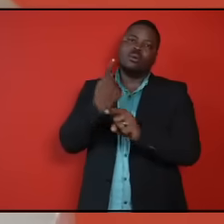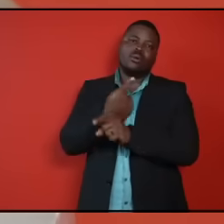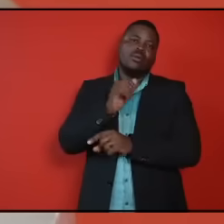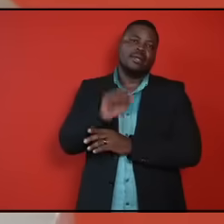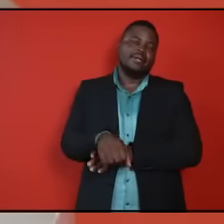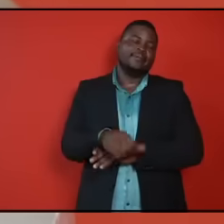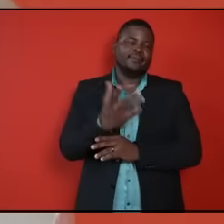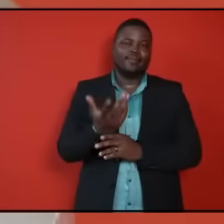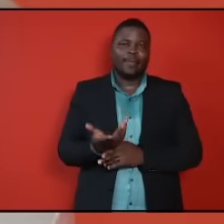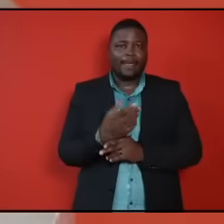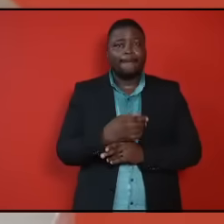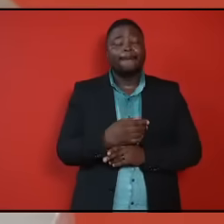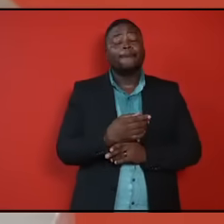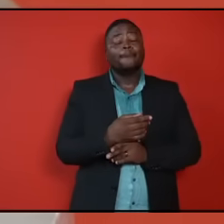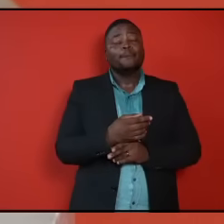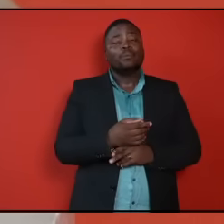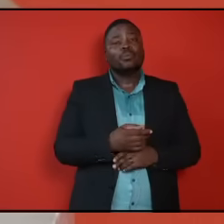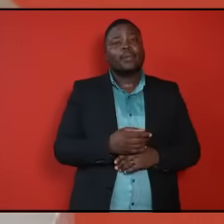of